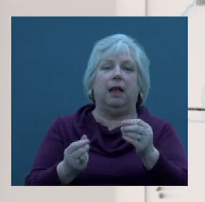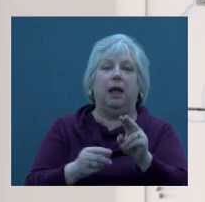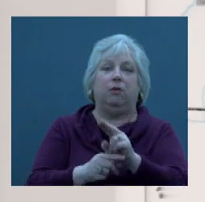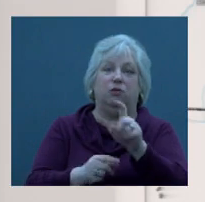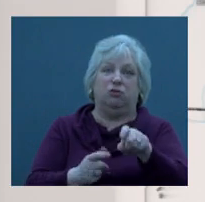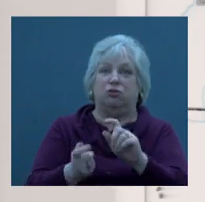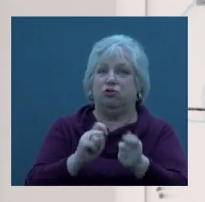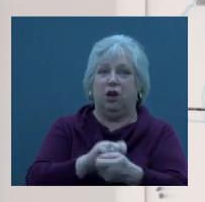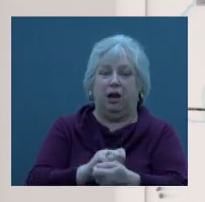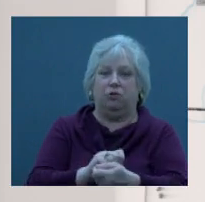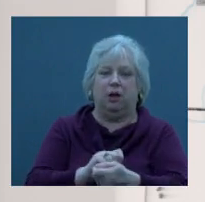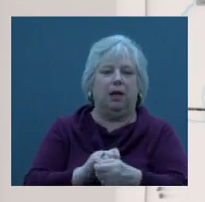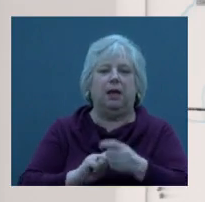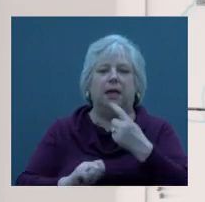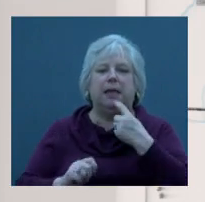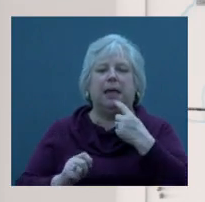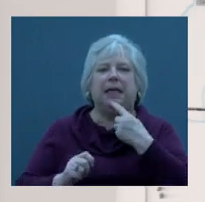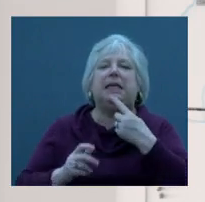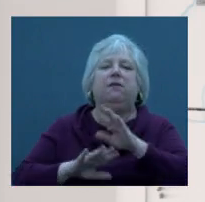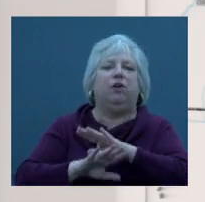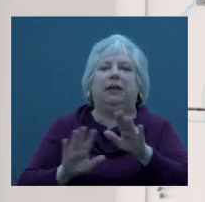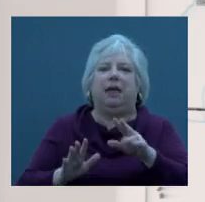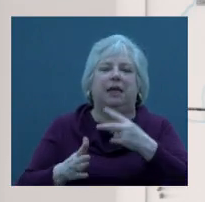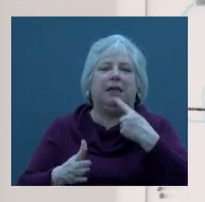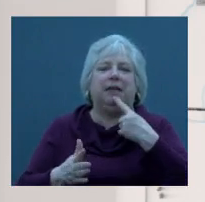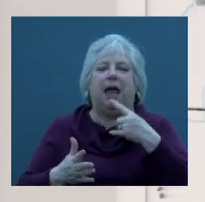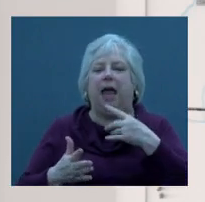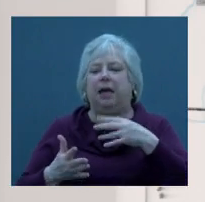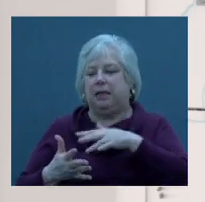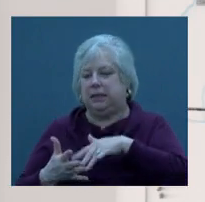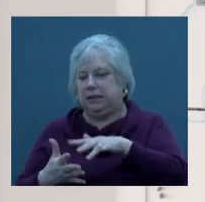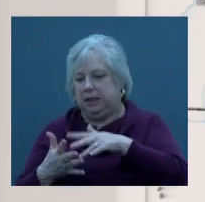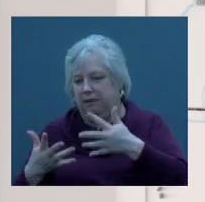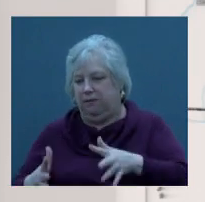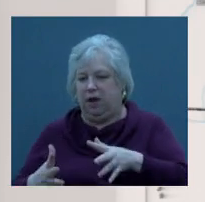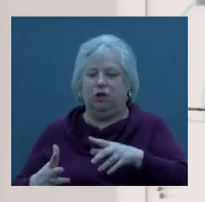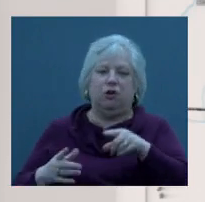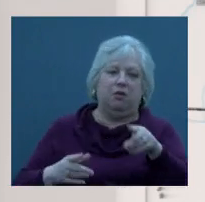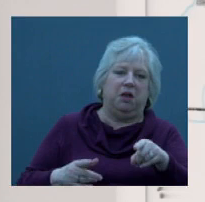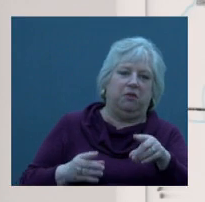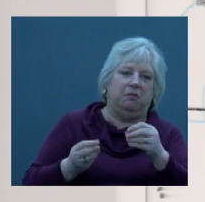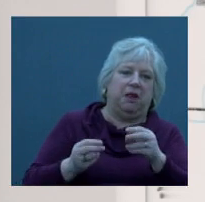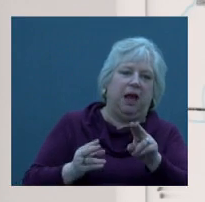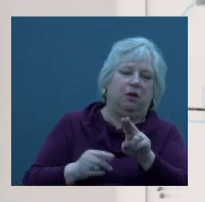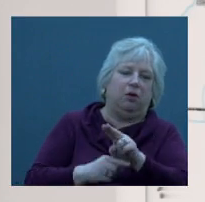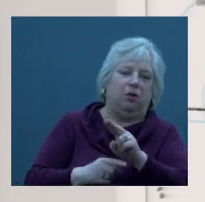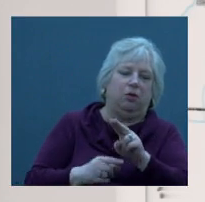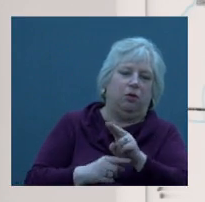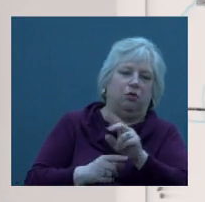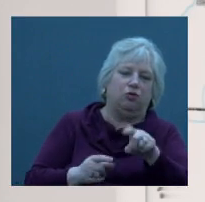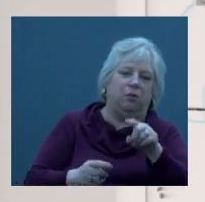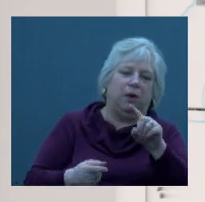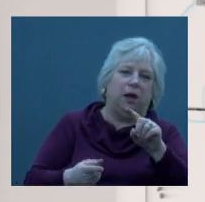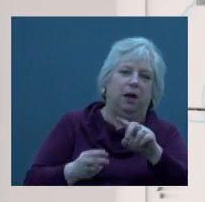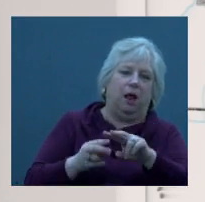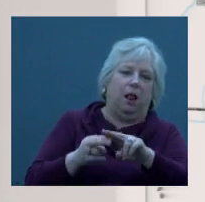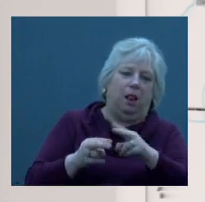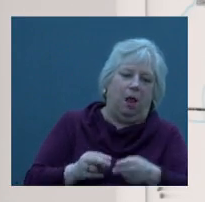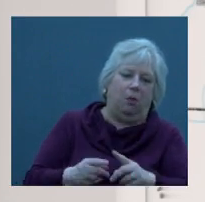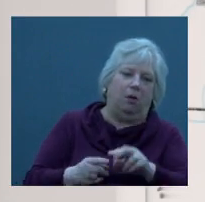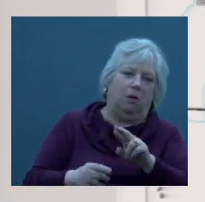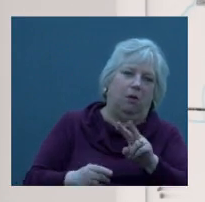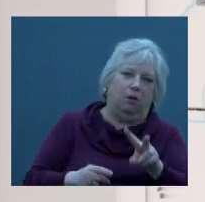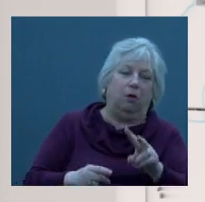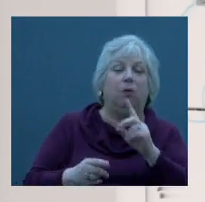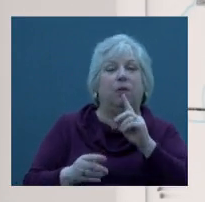In other words, they didn't come back and say after that study this land use should be lowered down to R2. They left it at residential medium